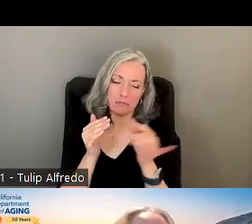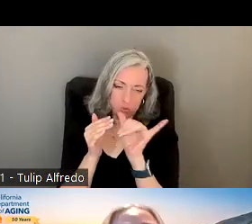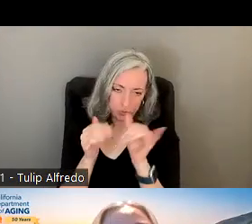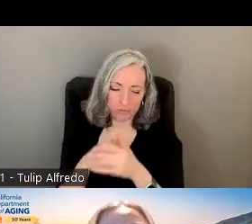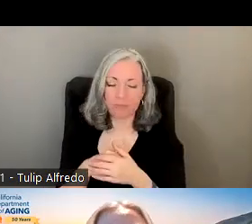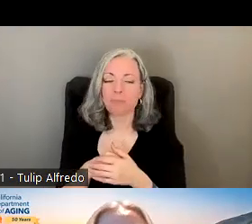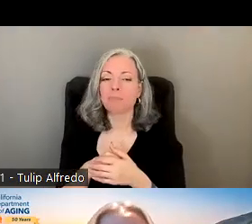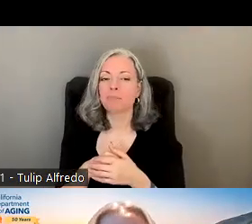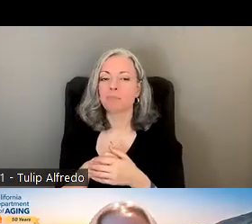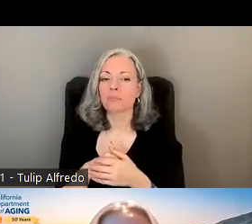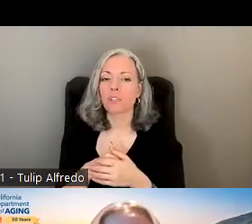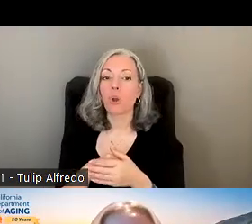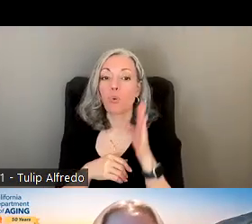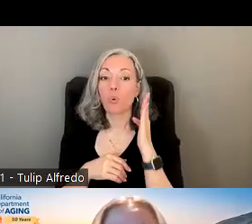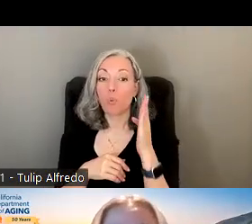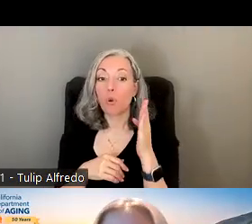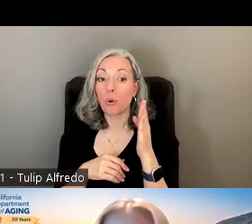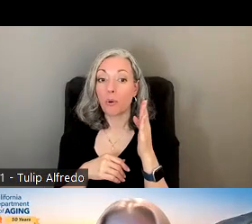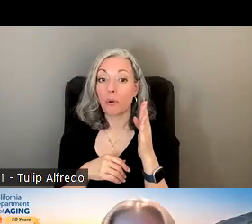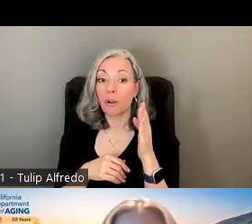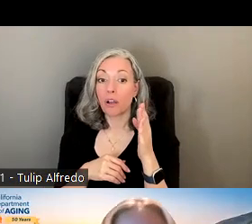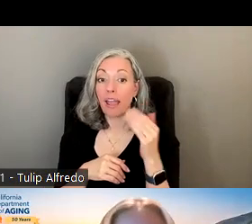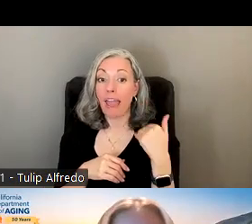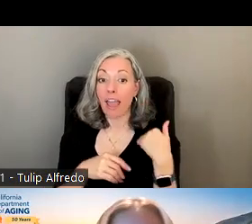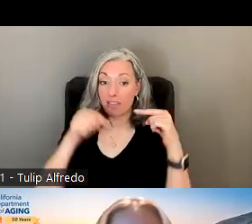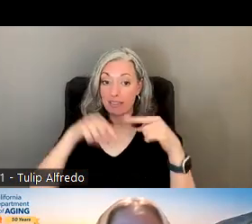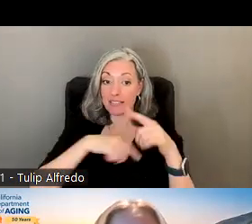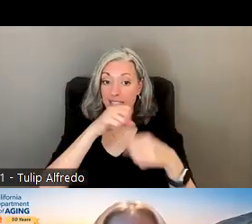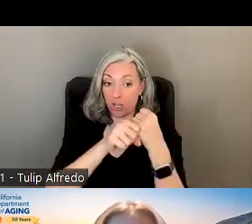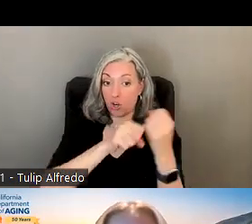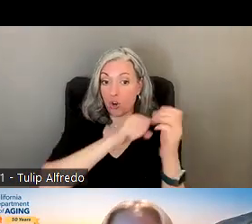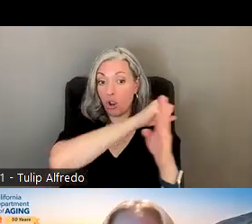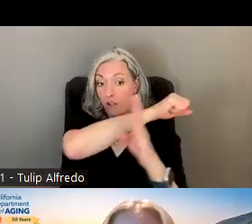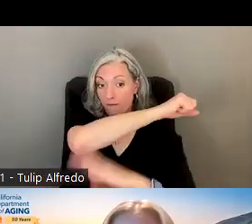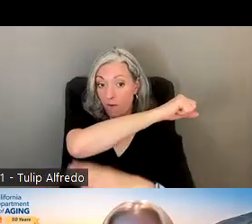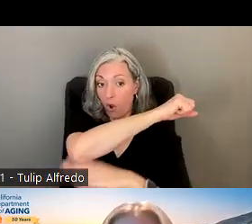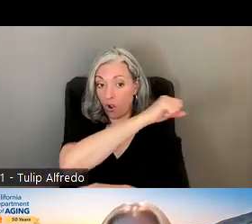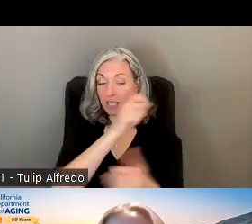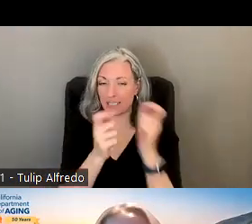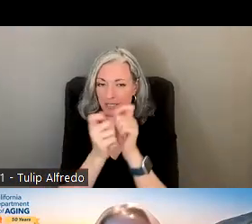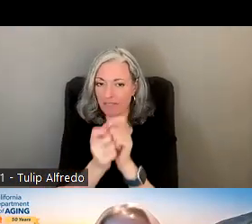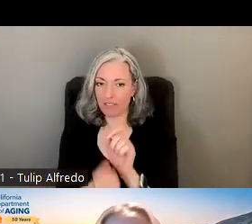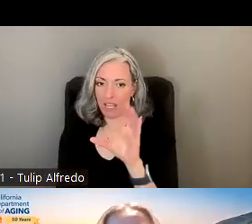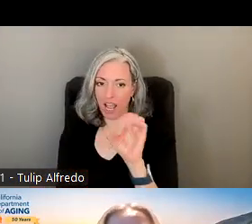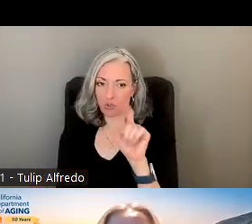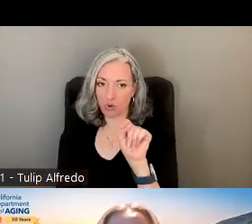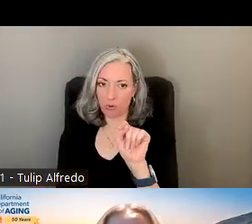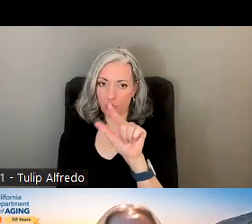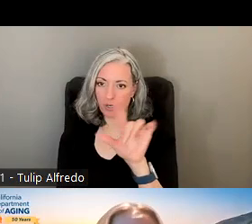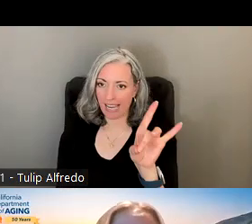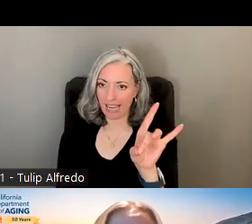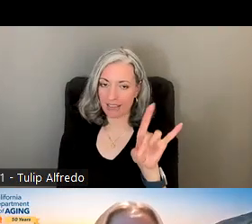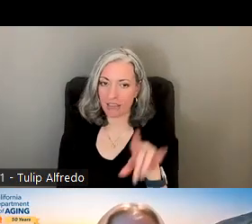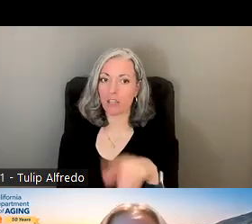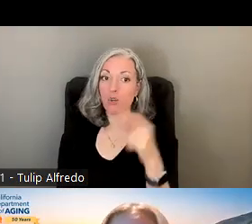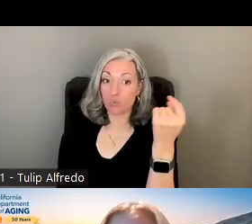well. But we're going to be hosting in the fall of this year, specifically on Tuesday, October 8th, 2024, our